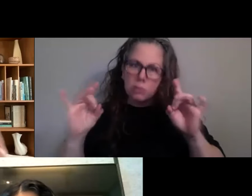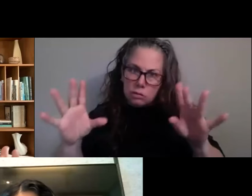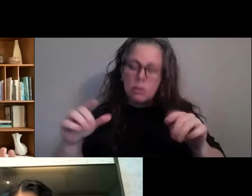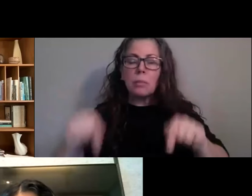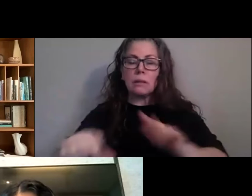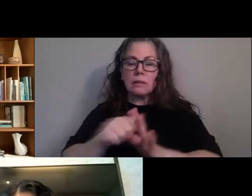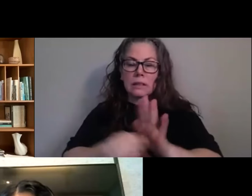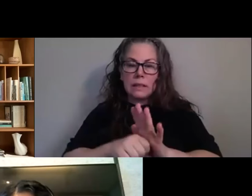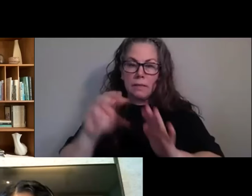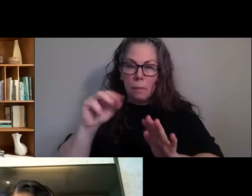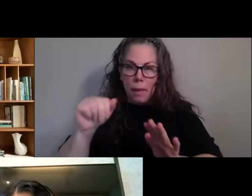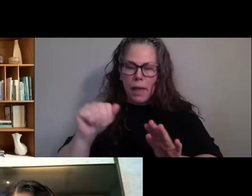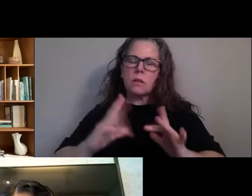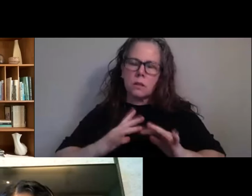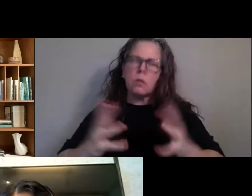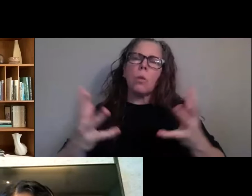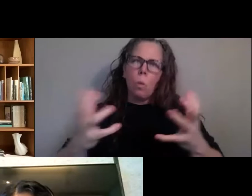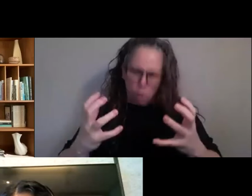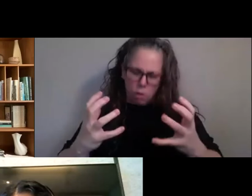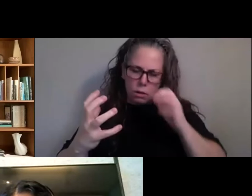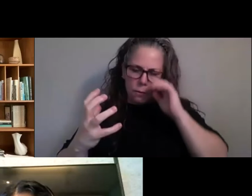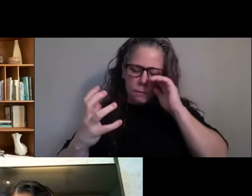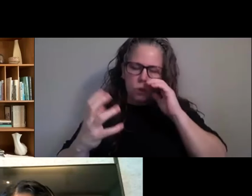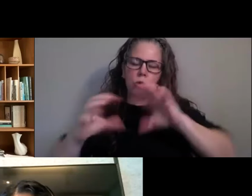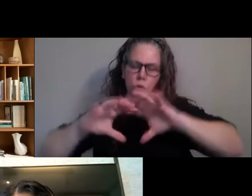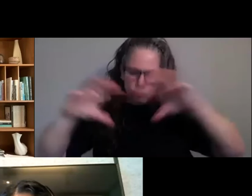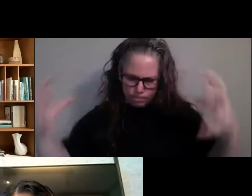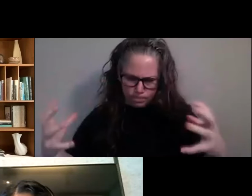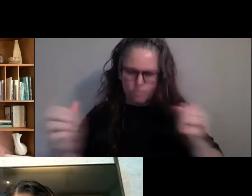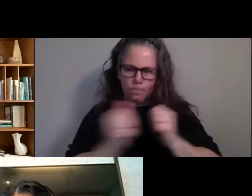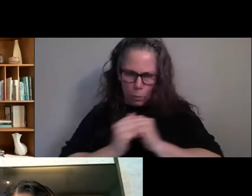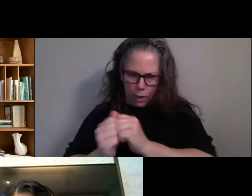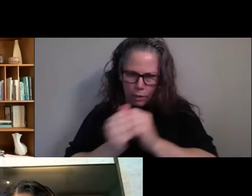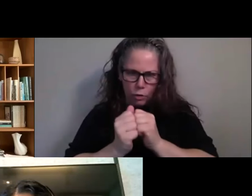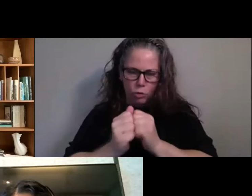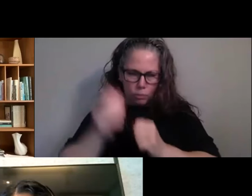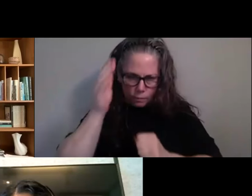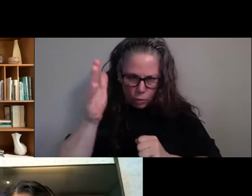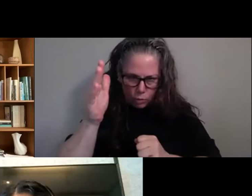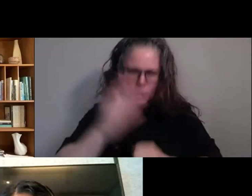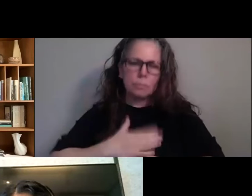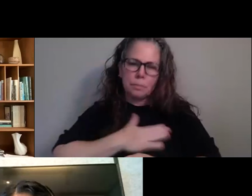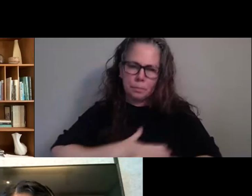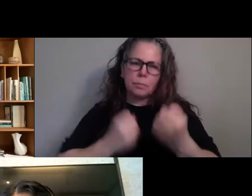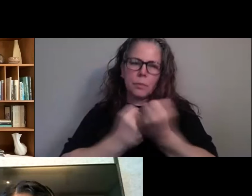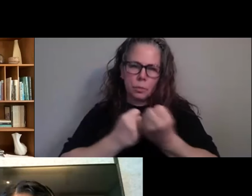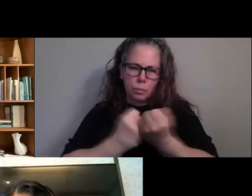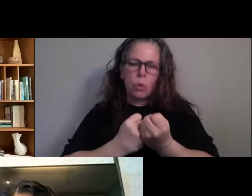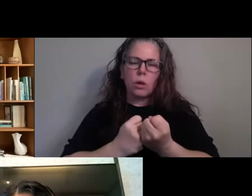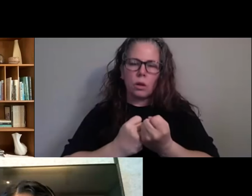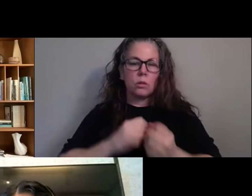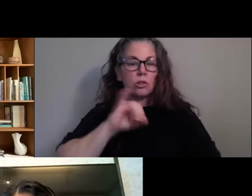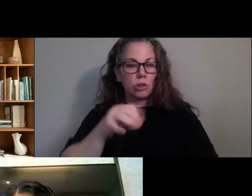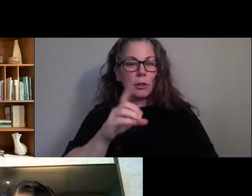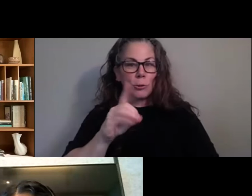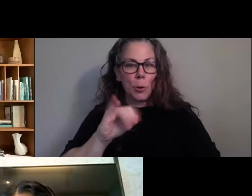Massachusetts that we really do like to put ourselves forward. And I would say, yes, please support the initiatives that Jane Doe's